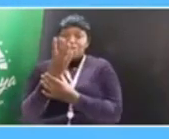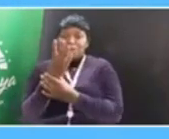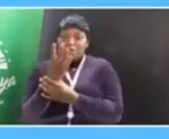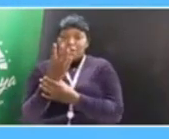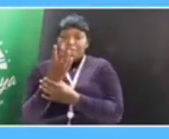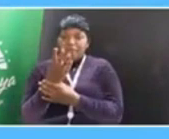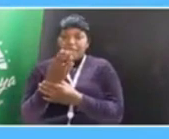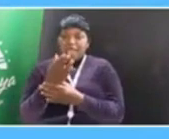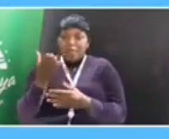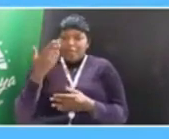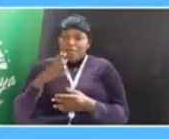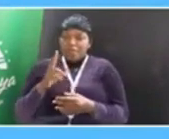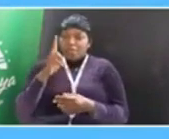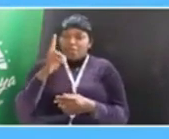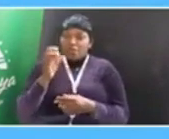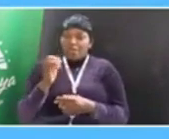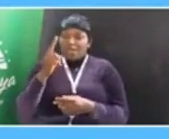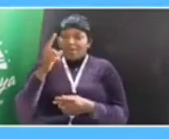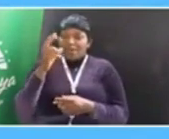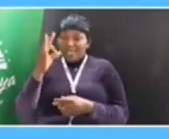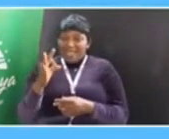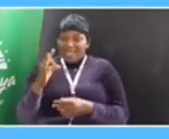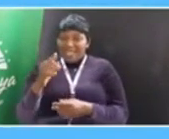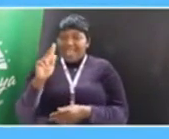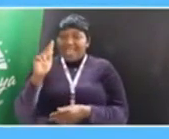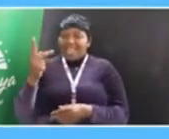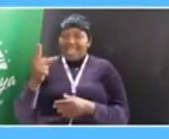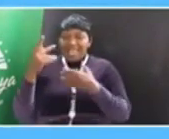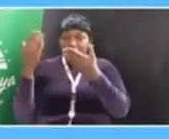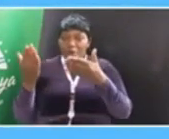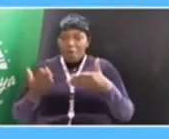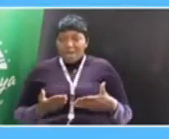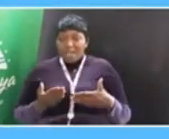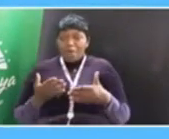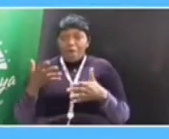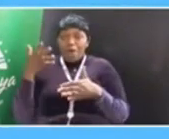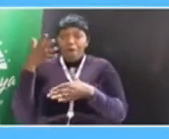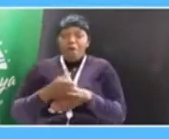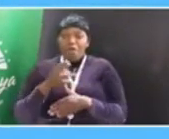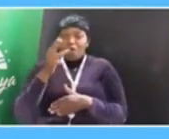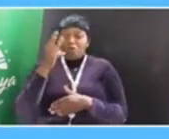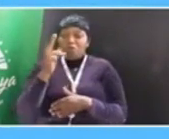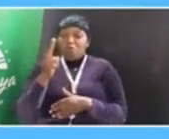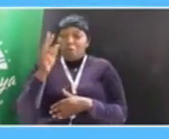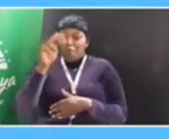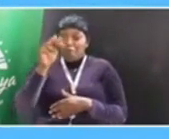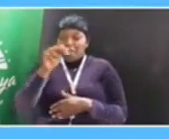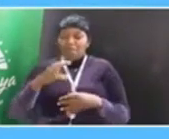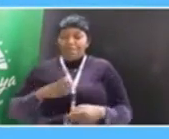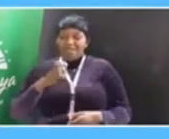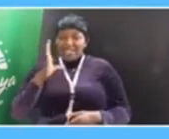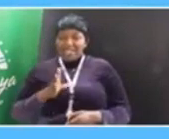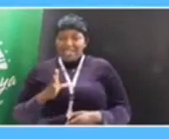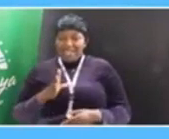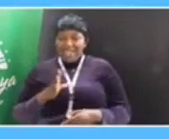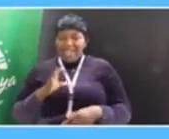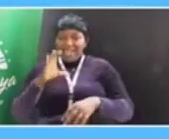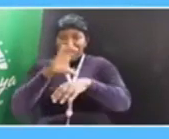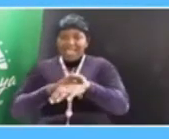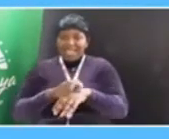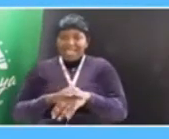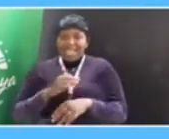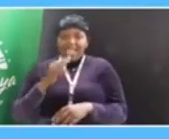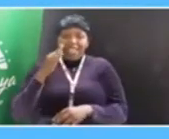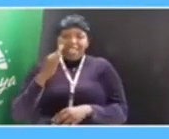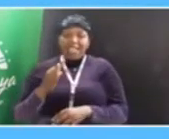end of 2023, Kenya welcomed over 2 million visitors, generating Kenya shillings